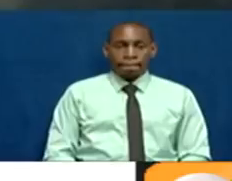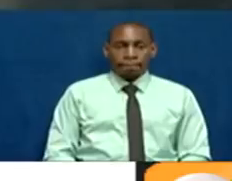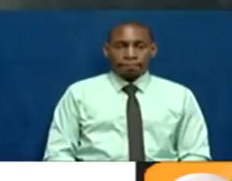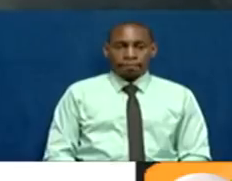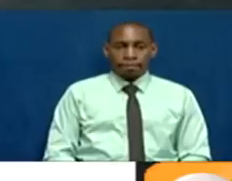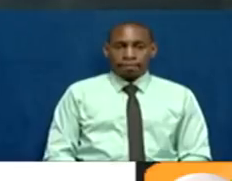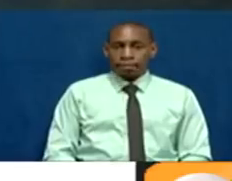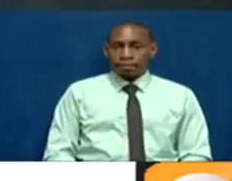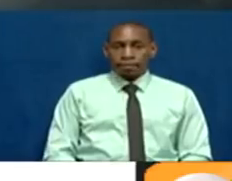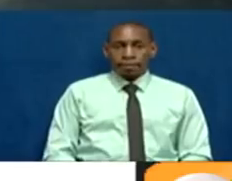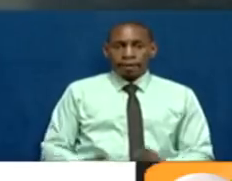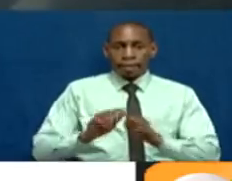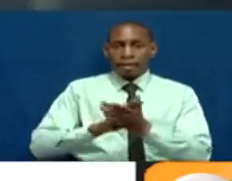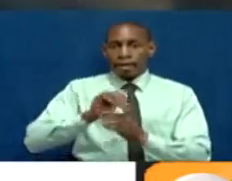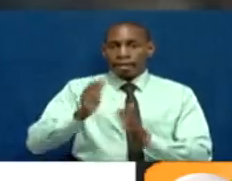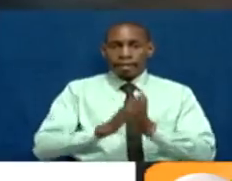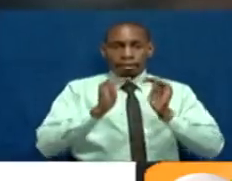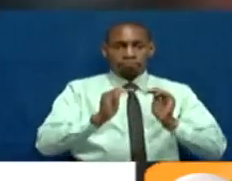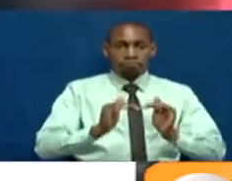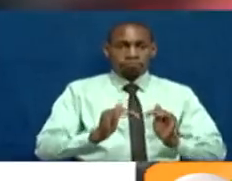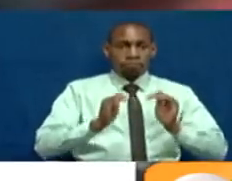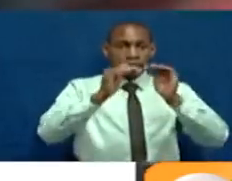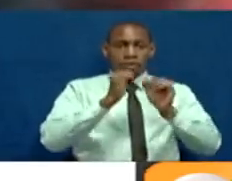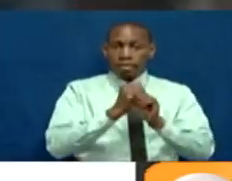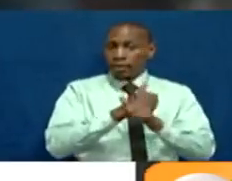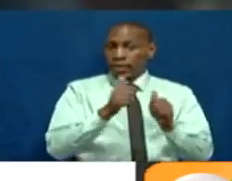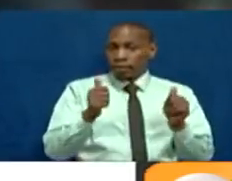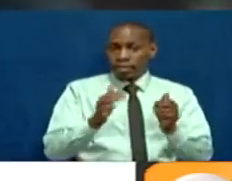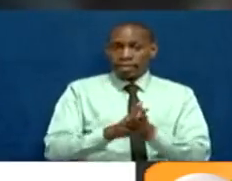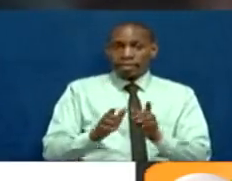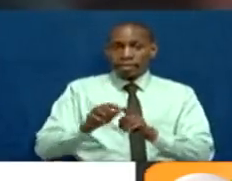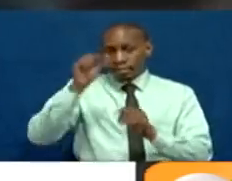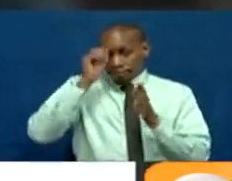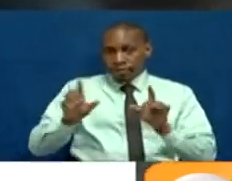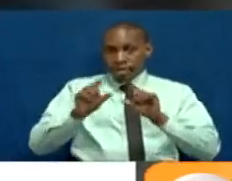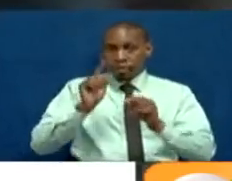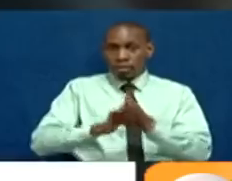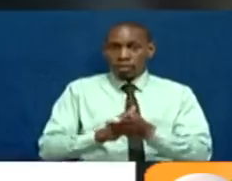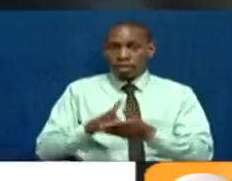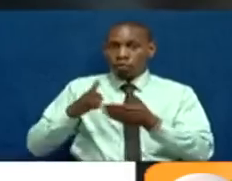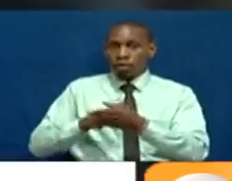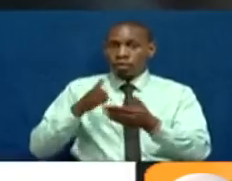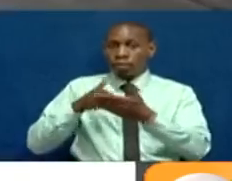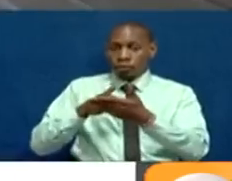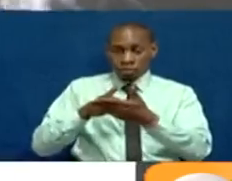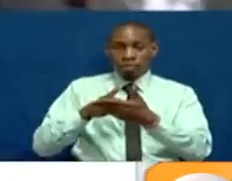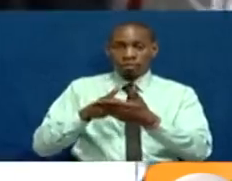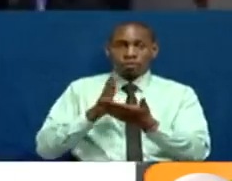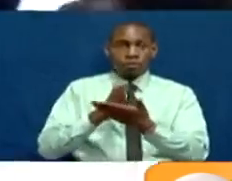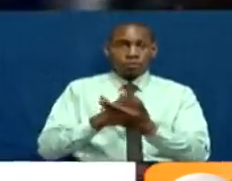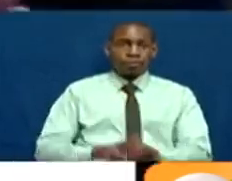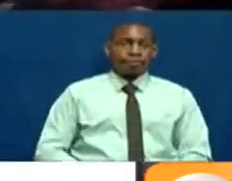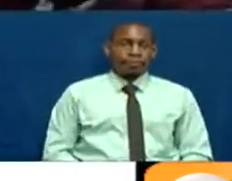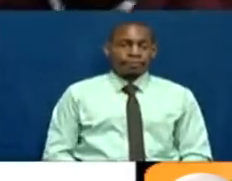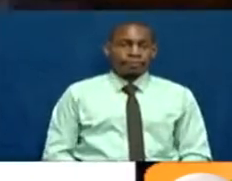It did not help that all other lifts in the building were functional. Wa Iria claimed he had been locked in intentionally.